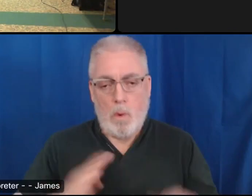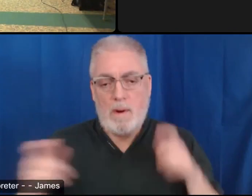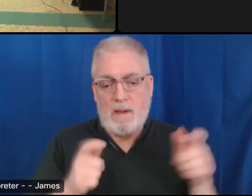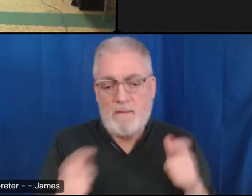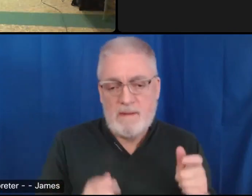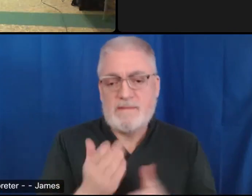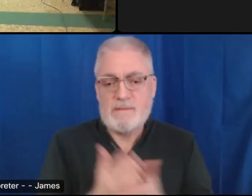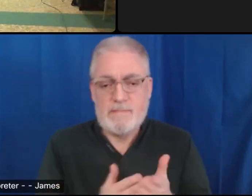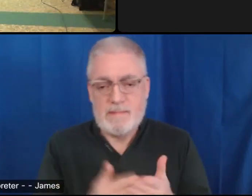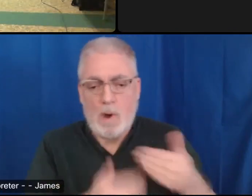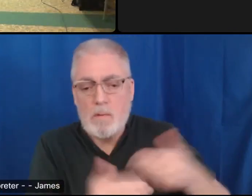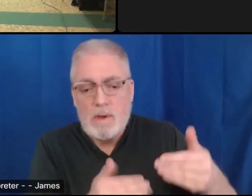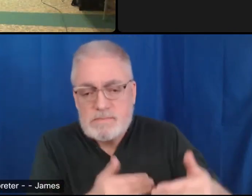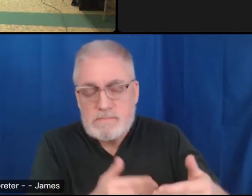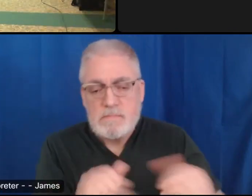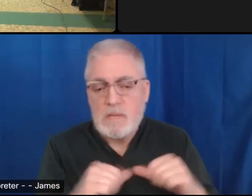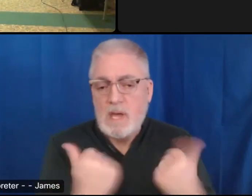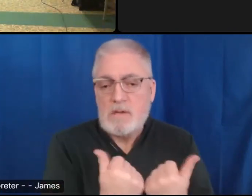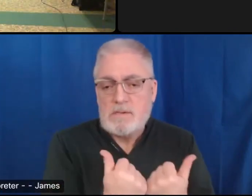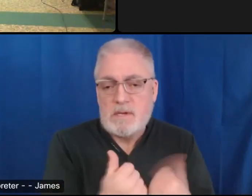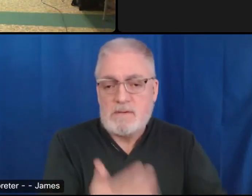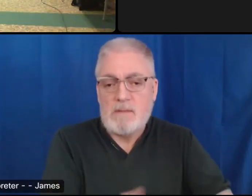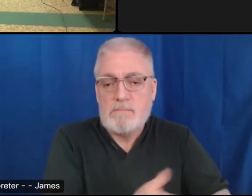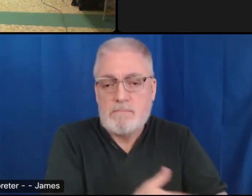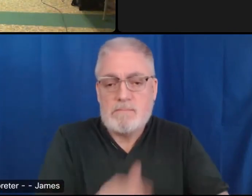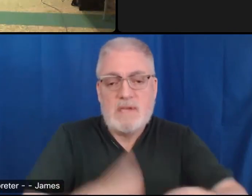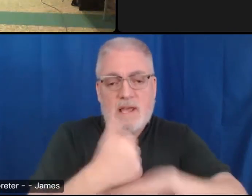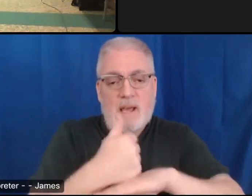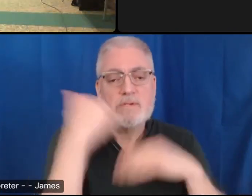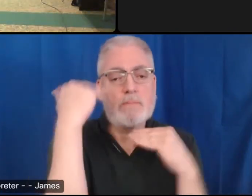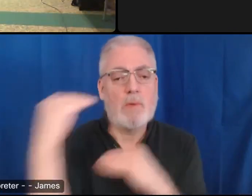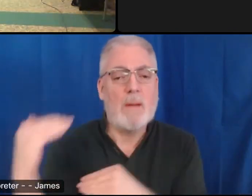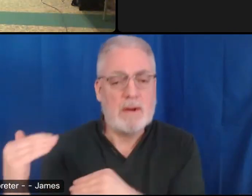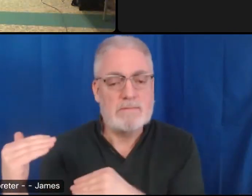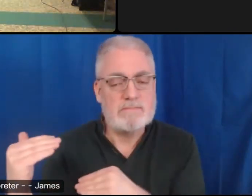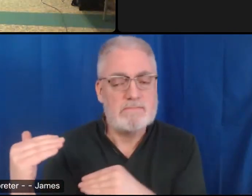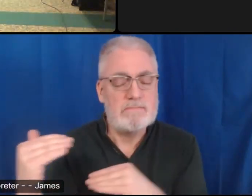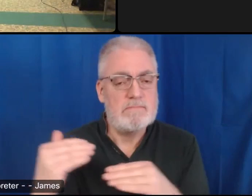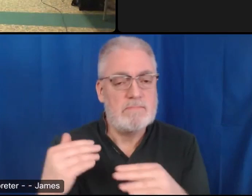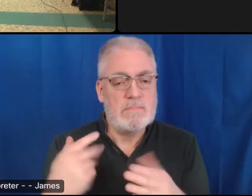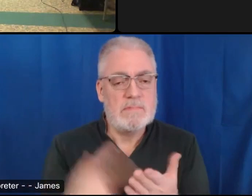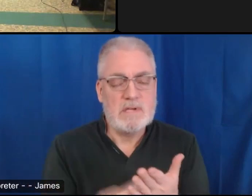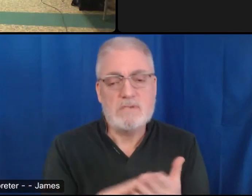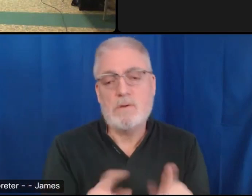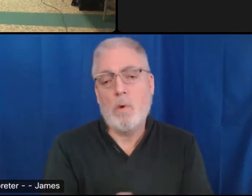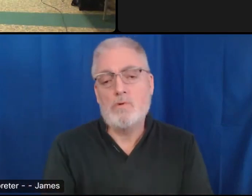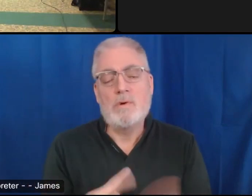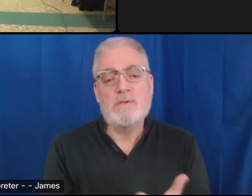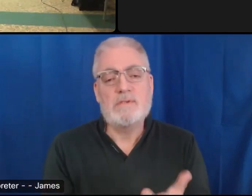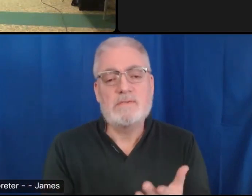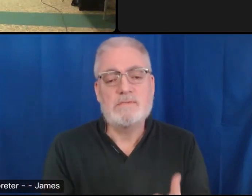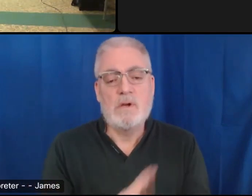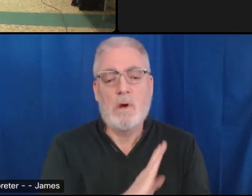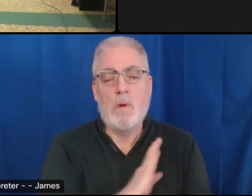has made with putting some parameters around that we talked about briefly last time. We also talked about board priorities, so we have some